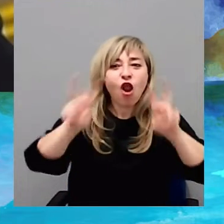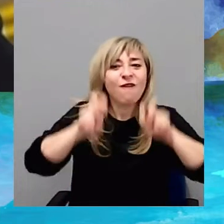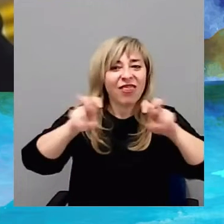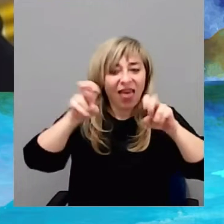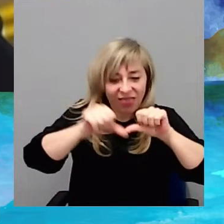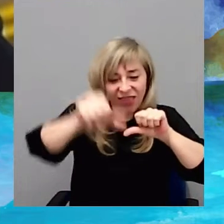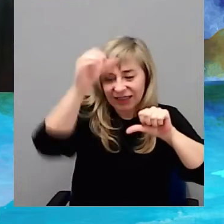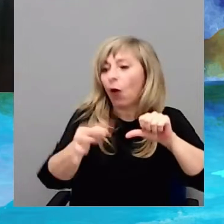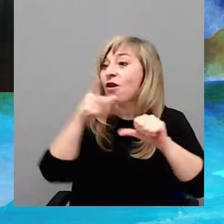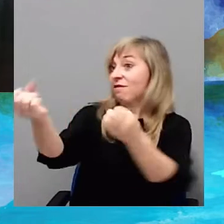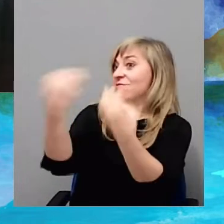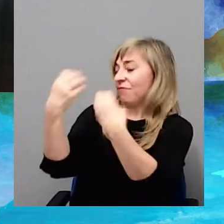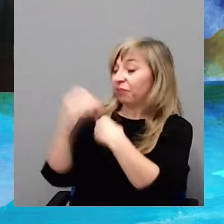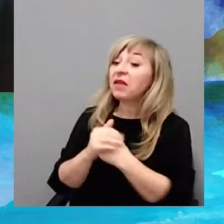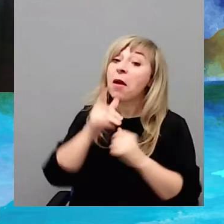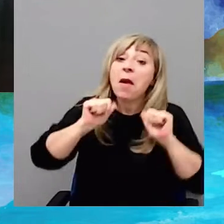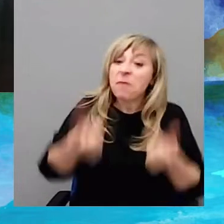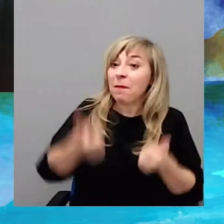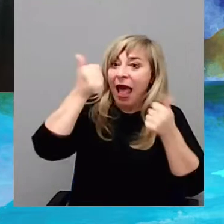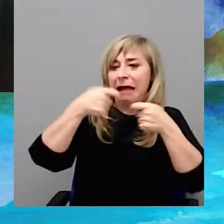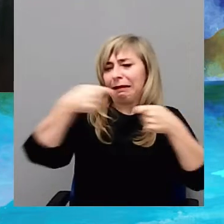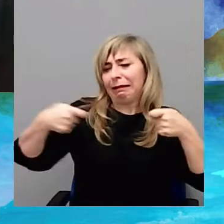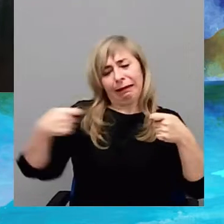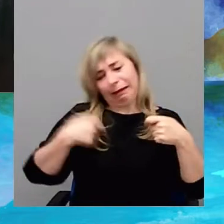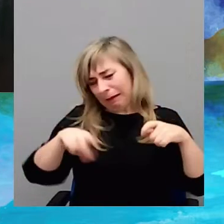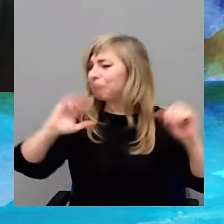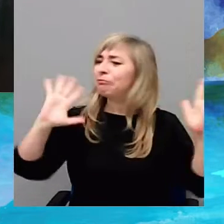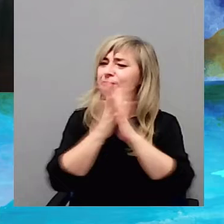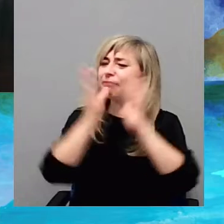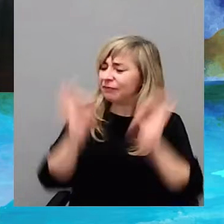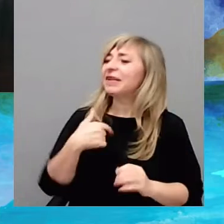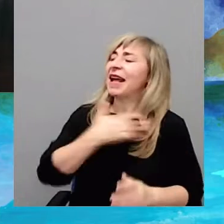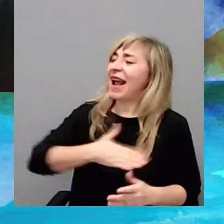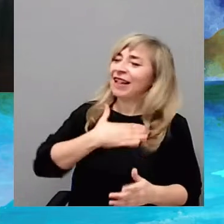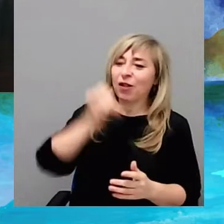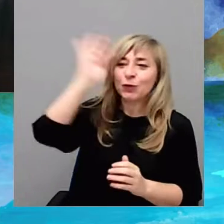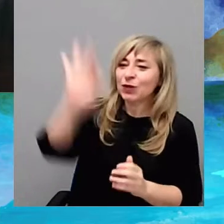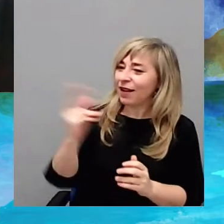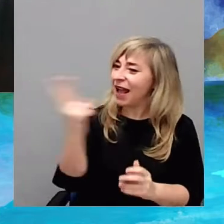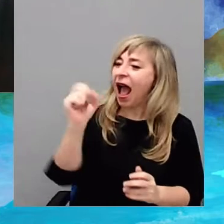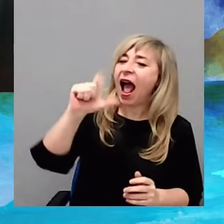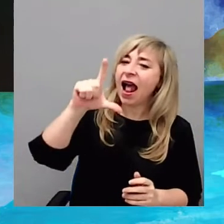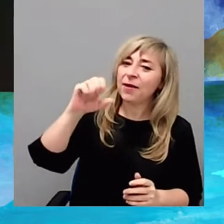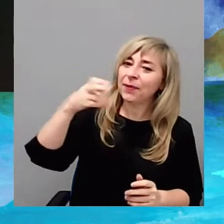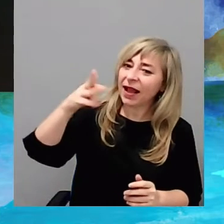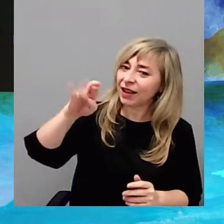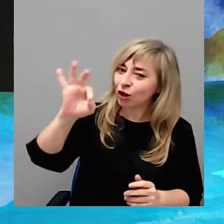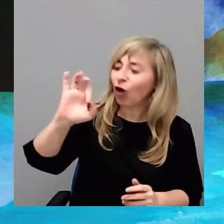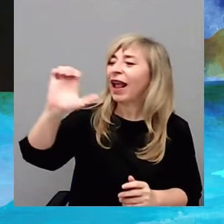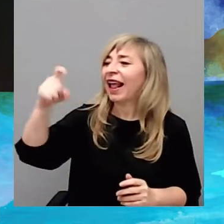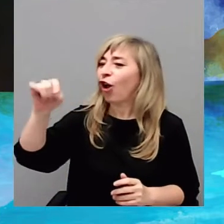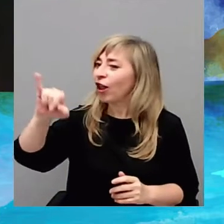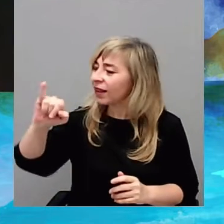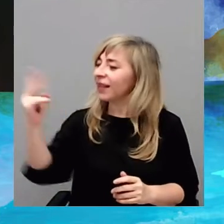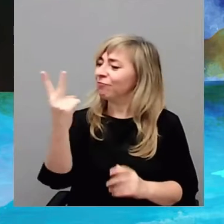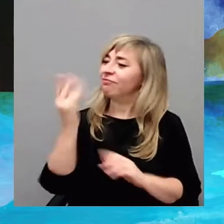ado, Alberto and Egoy, we would like to listen to you now. Thank you. Well,